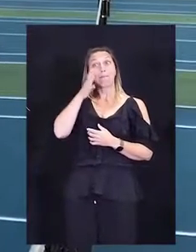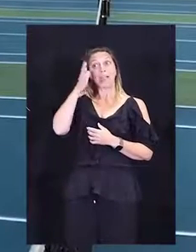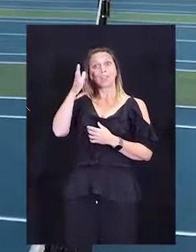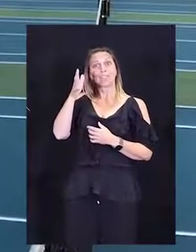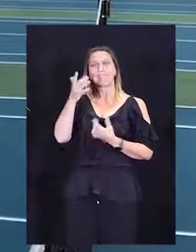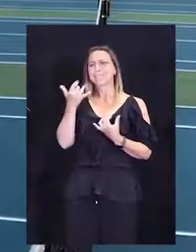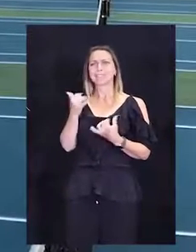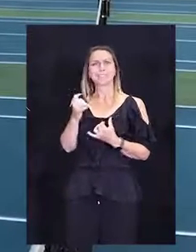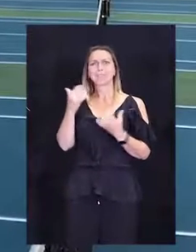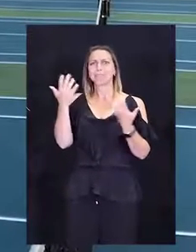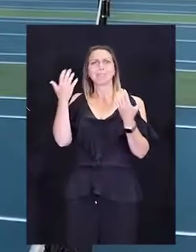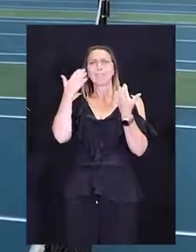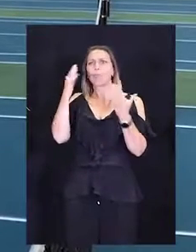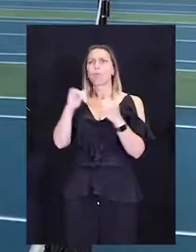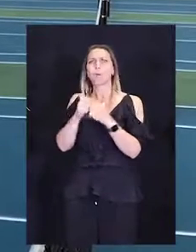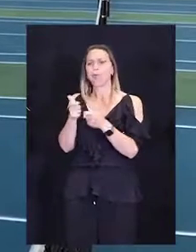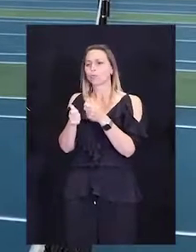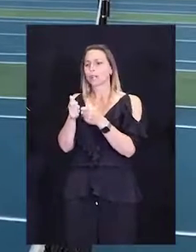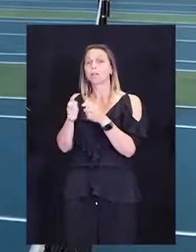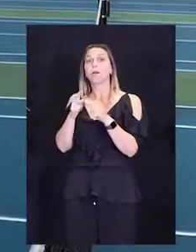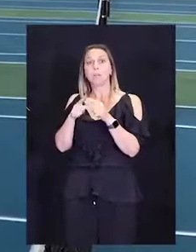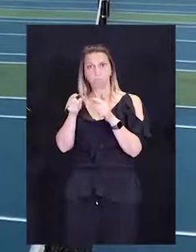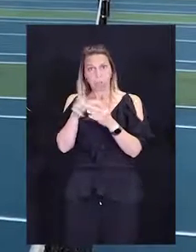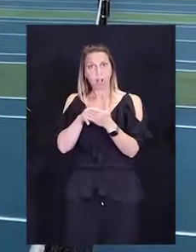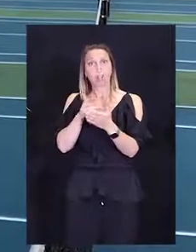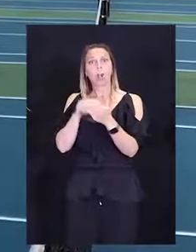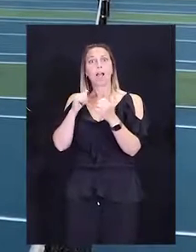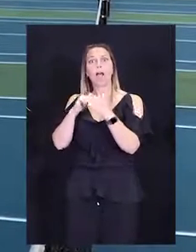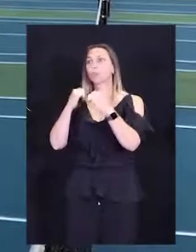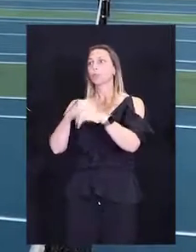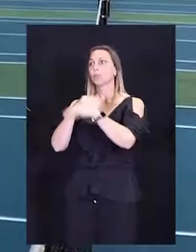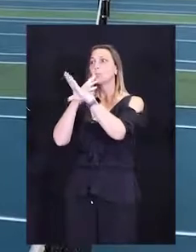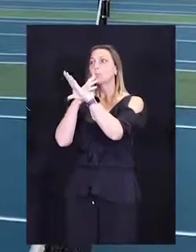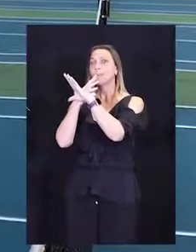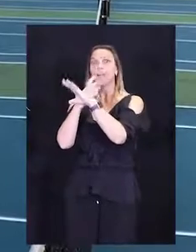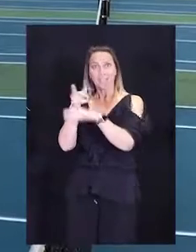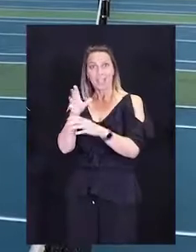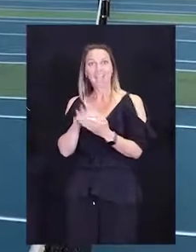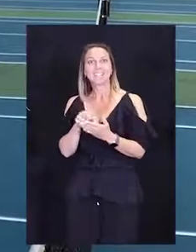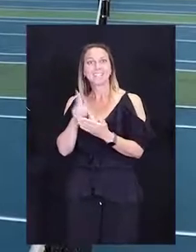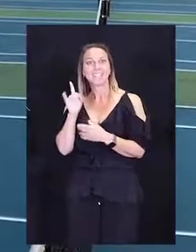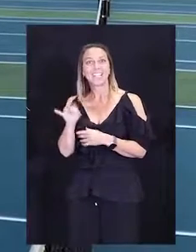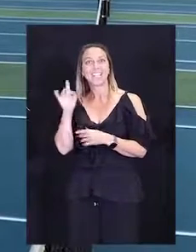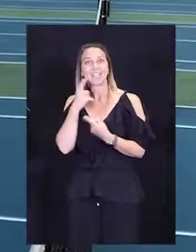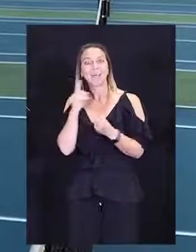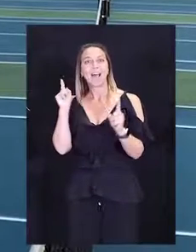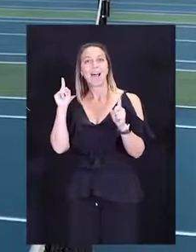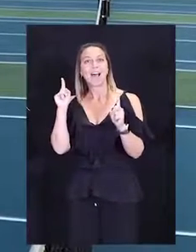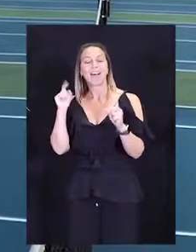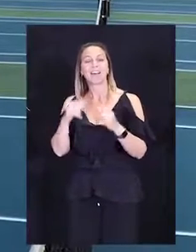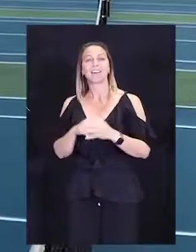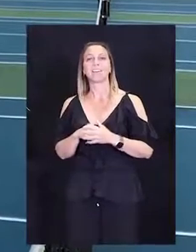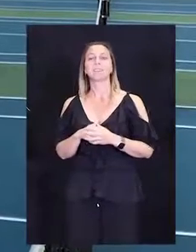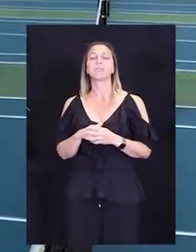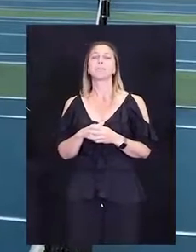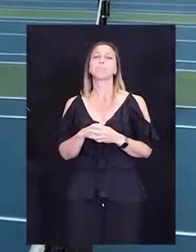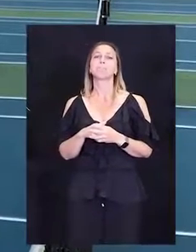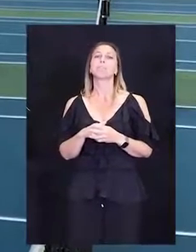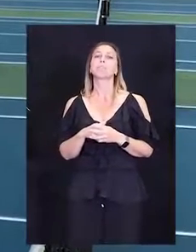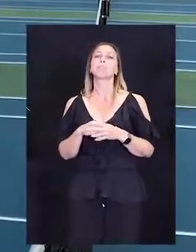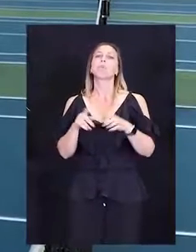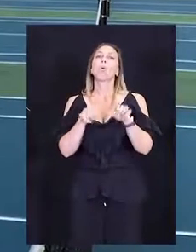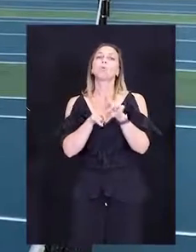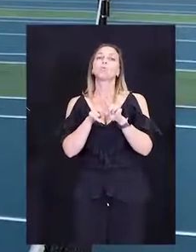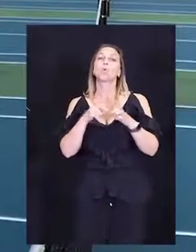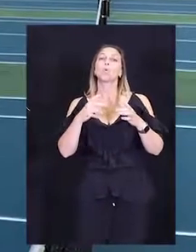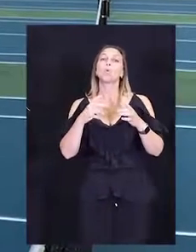who still don't know how to text, could have learned to video chat? Not me. Now, beyond simply connecting with one another,